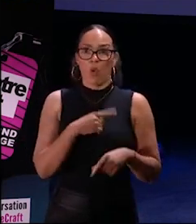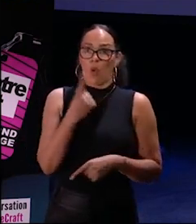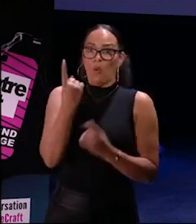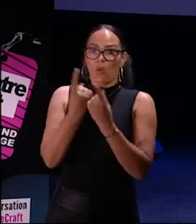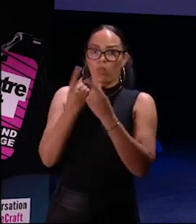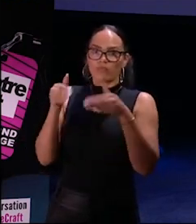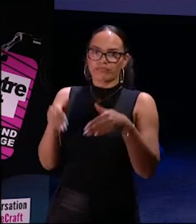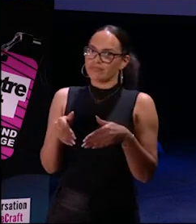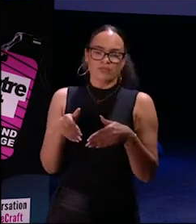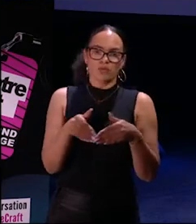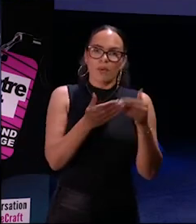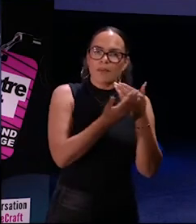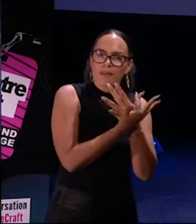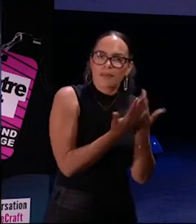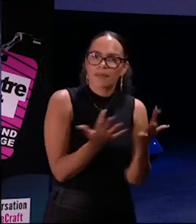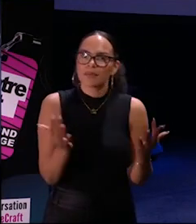be open to possibility.